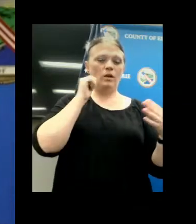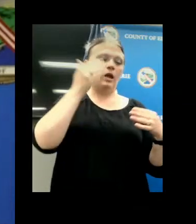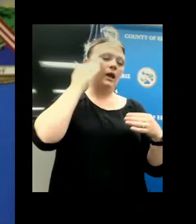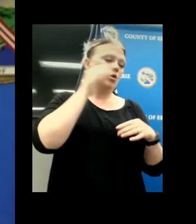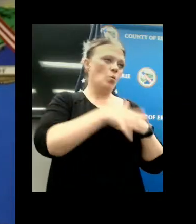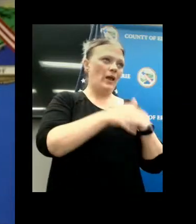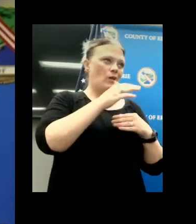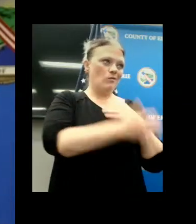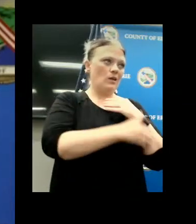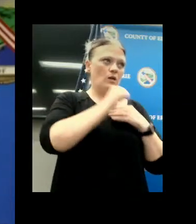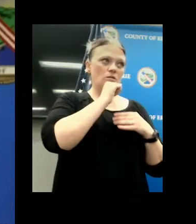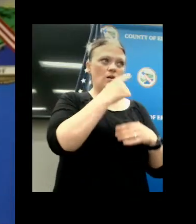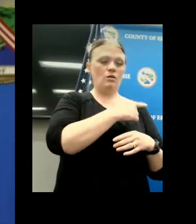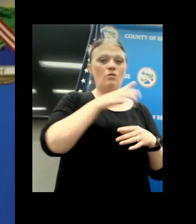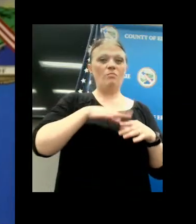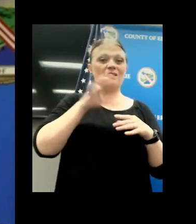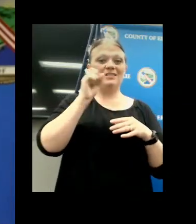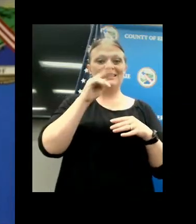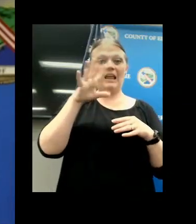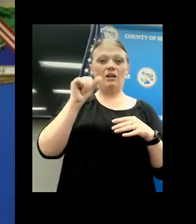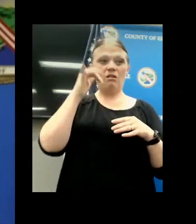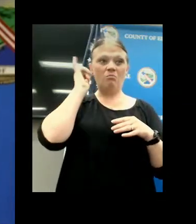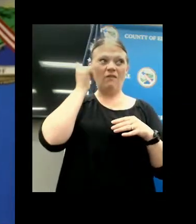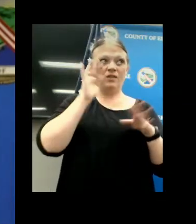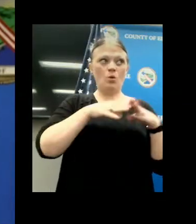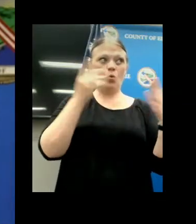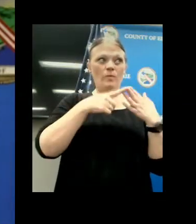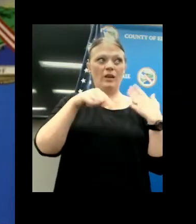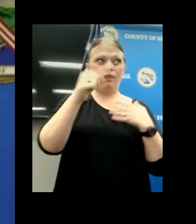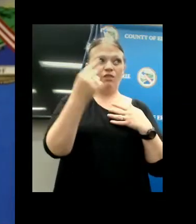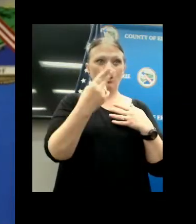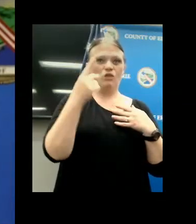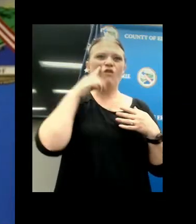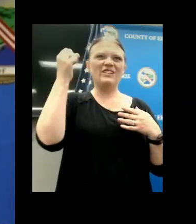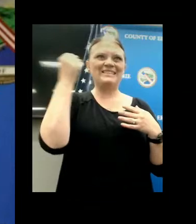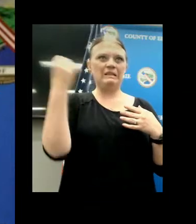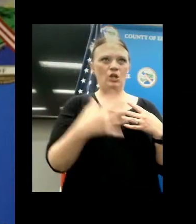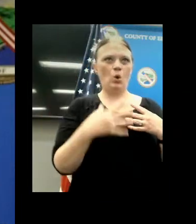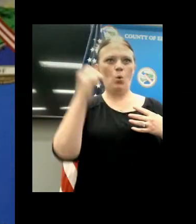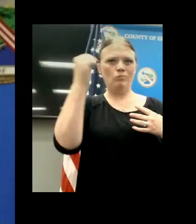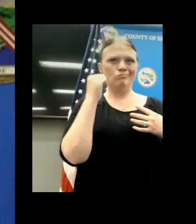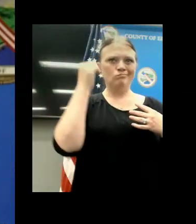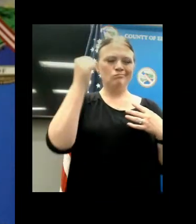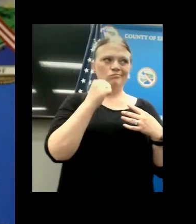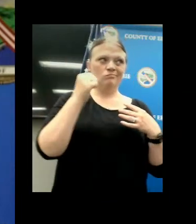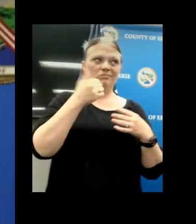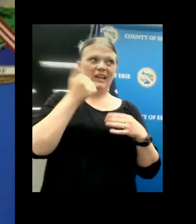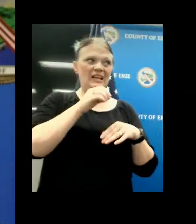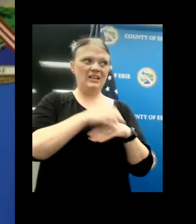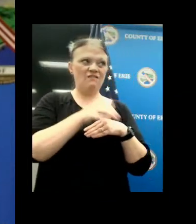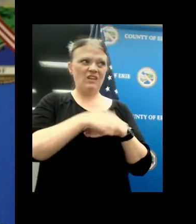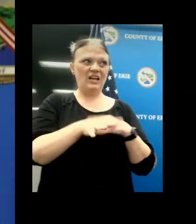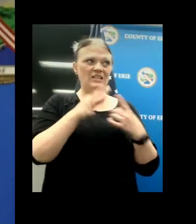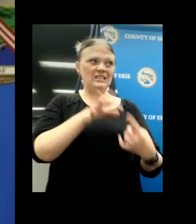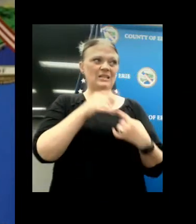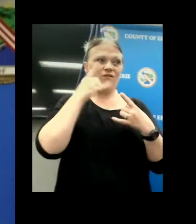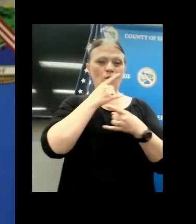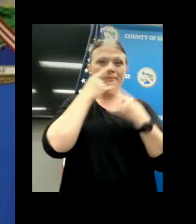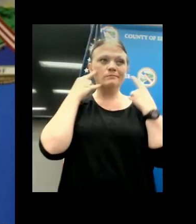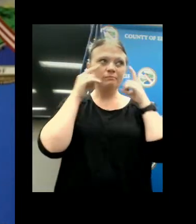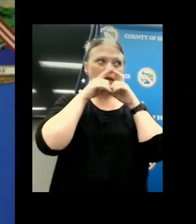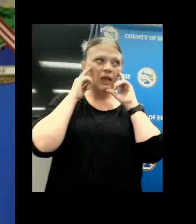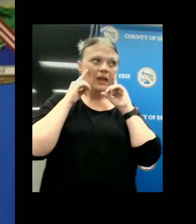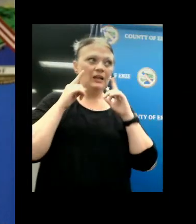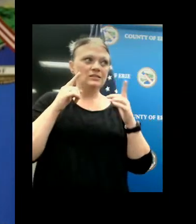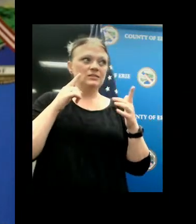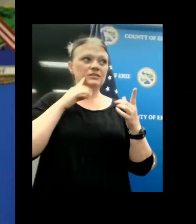is not your jurisdiction, but Seneca Buffalo is opening up next Thursday. Do you have any advice for people planning to go to casinos, aside from wearing